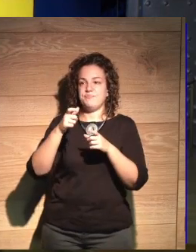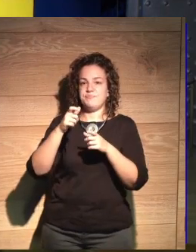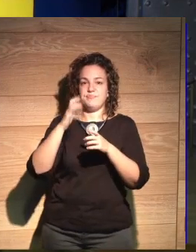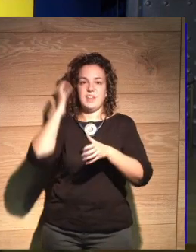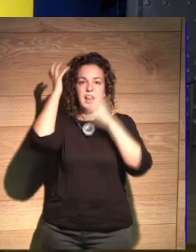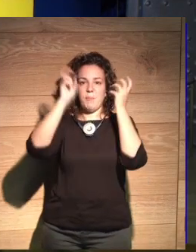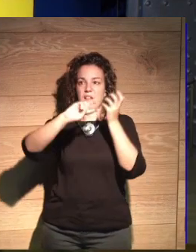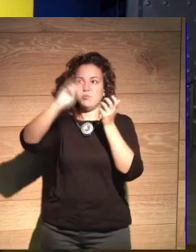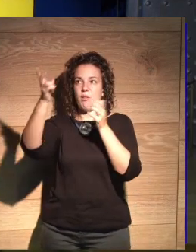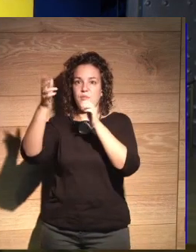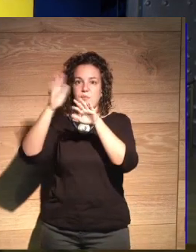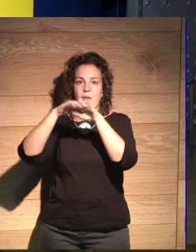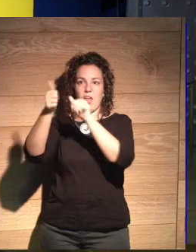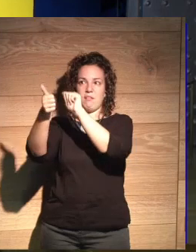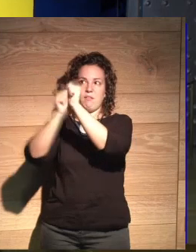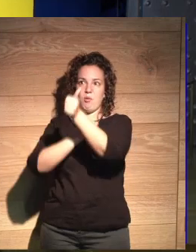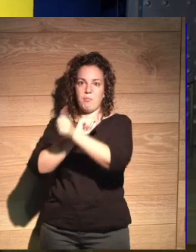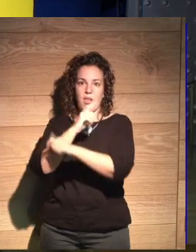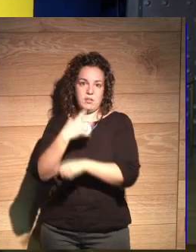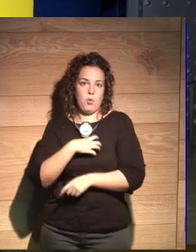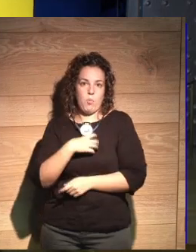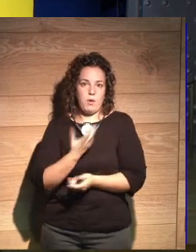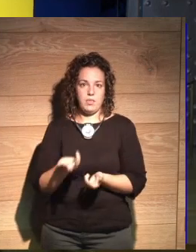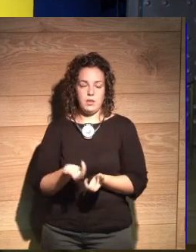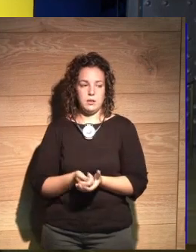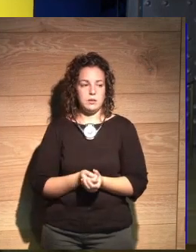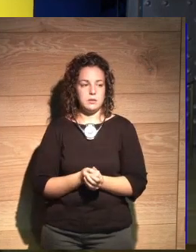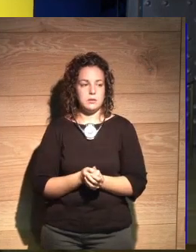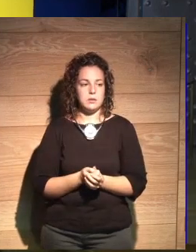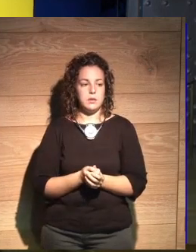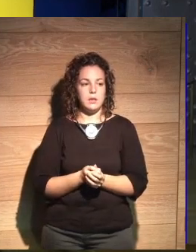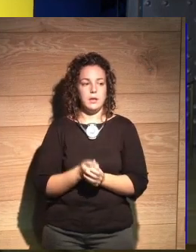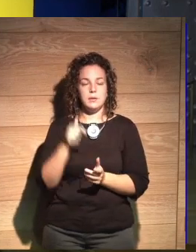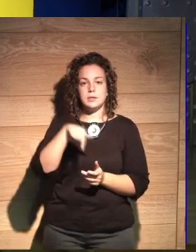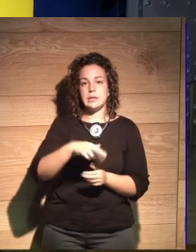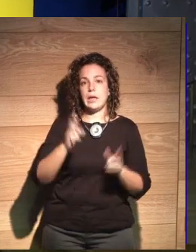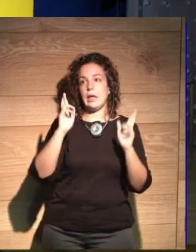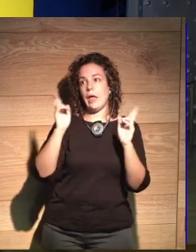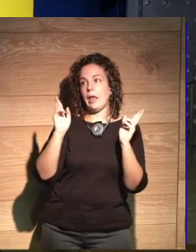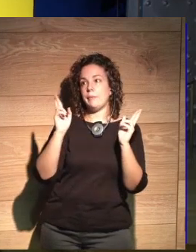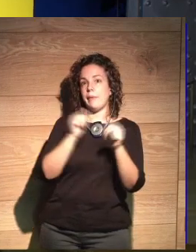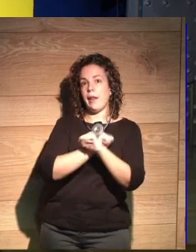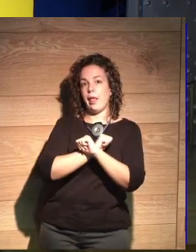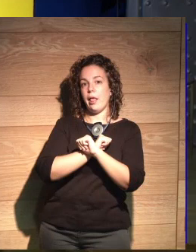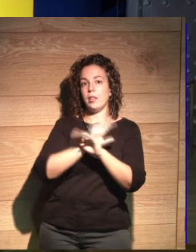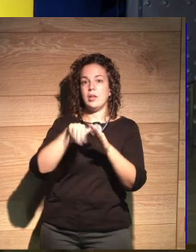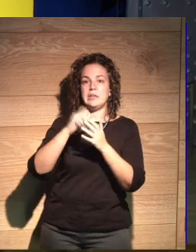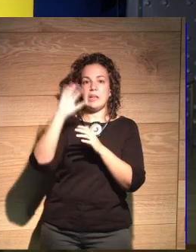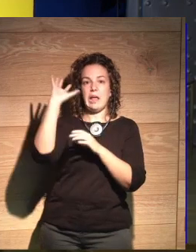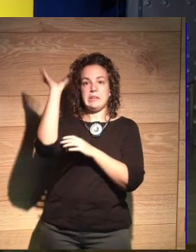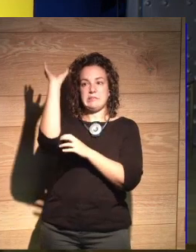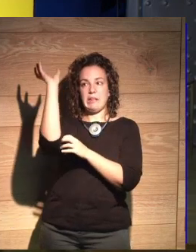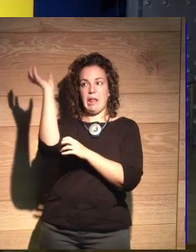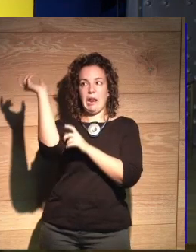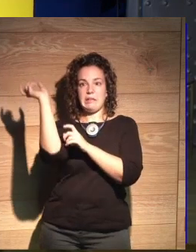Nebula and see how purple creatures with 12 legs solve the problem of climate change in the Andromeda Nebula.